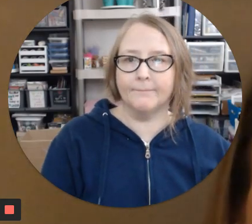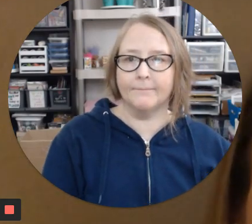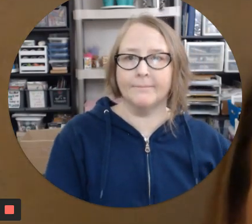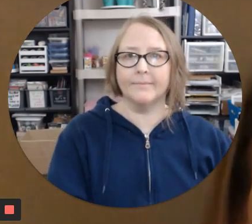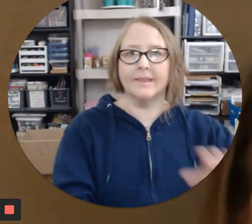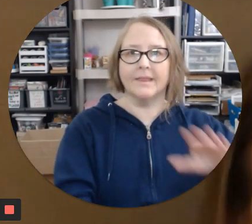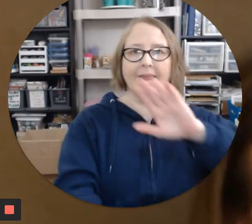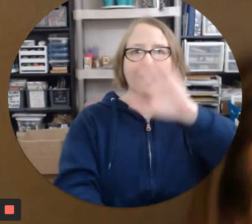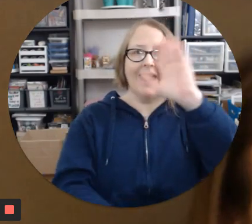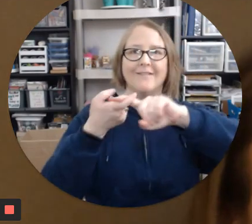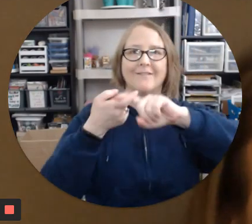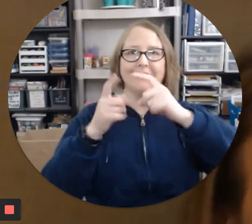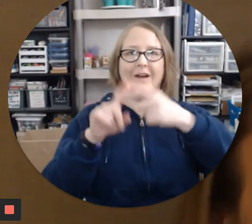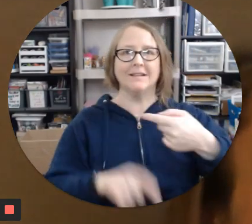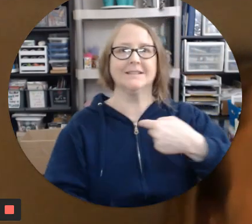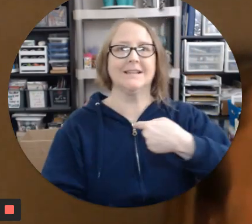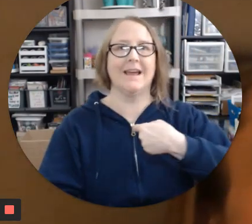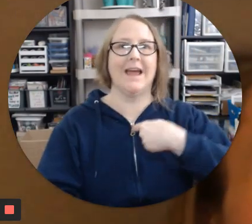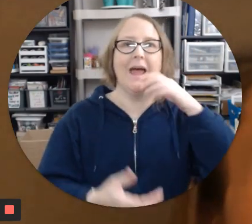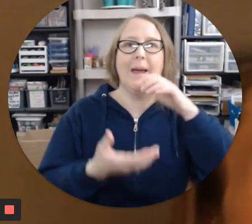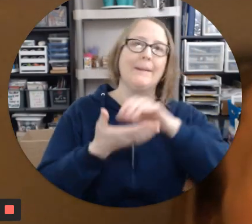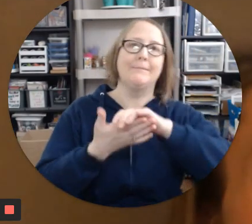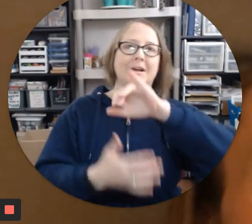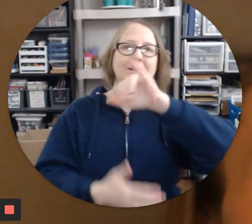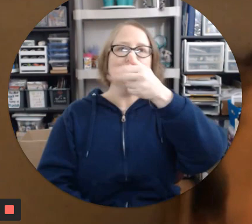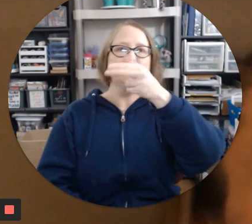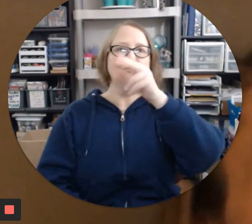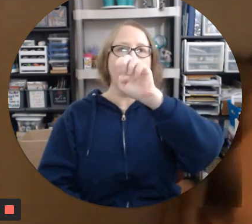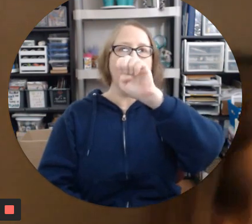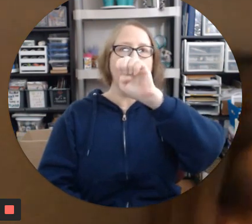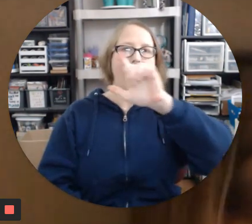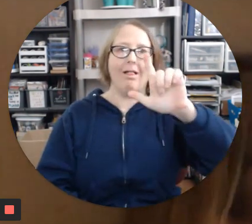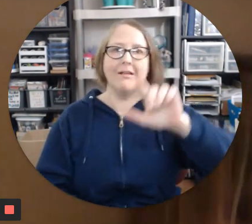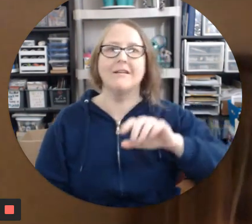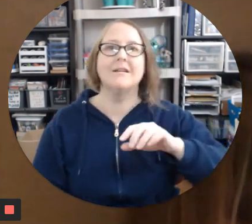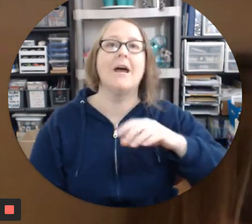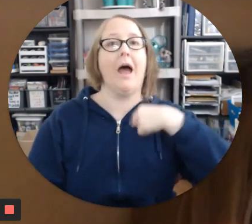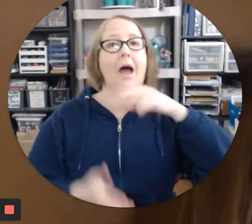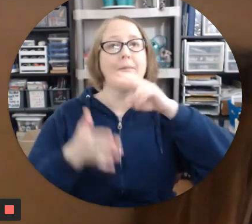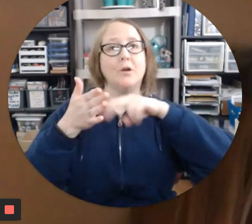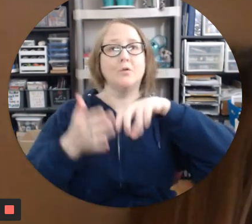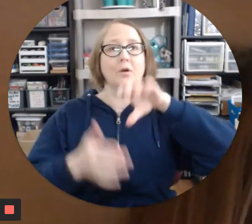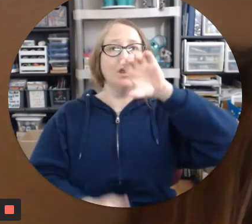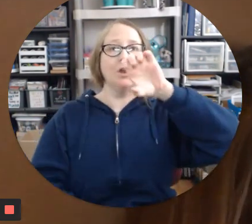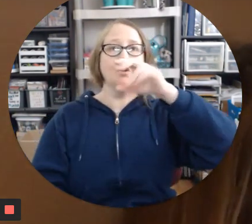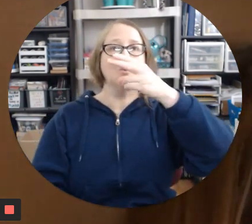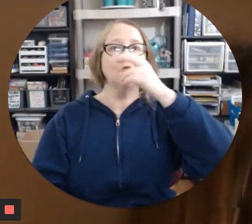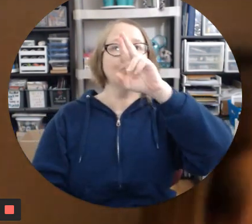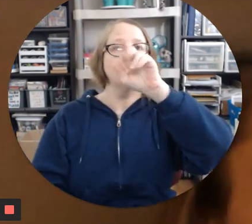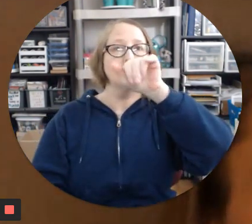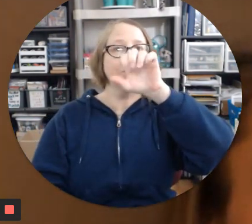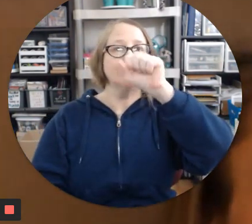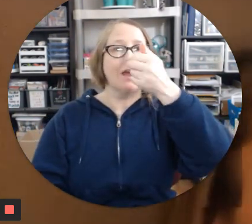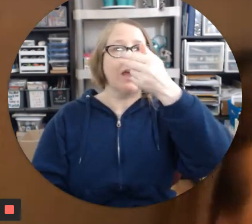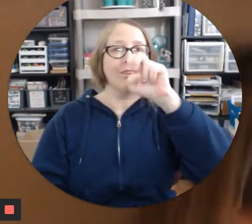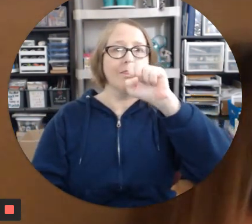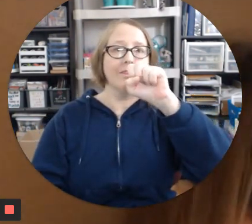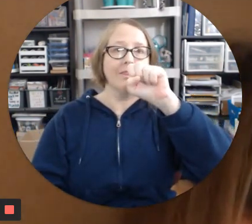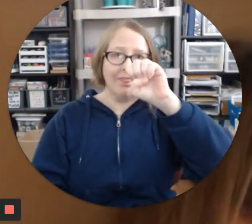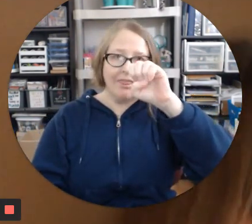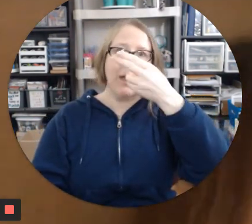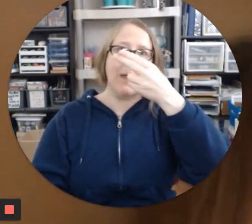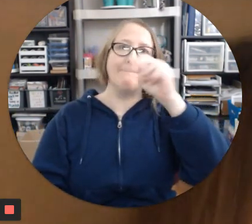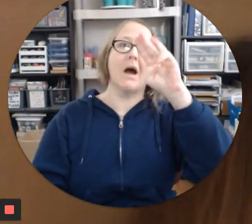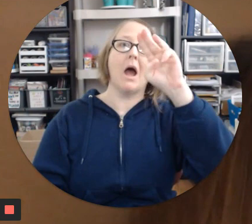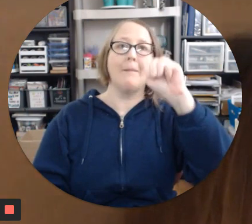Hi friends, I'm Miss Janelle, and I'm going to read you Chrysanthemum today. Chrysanthemum by Kevin Hankes.